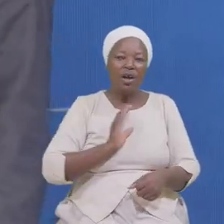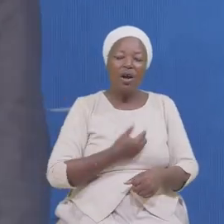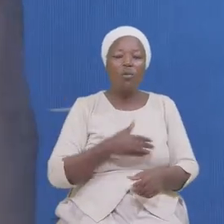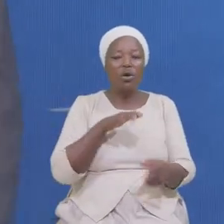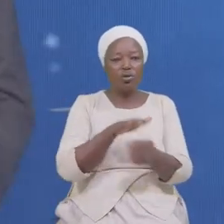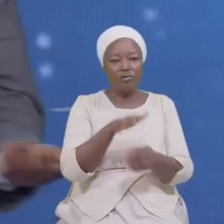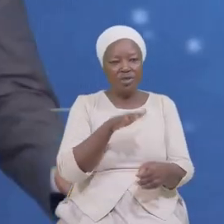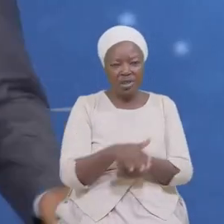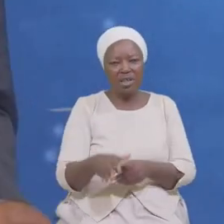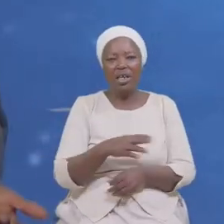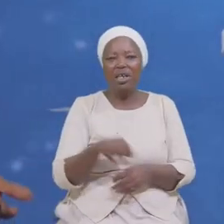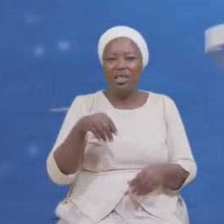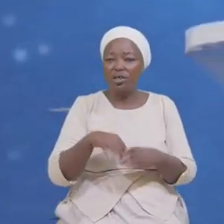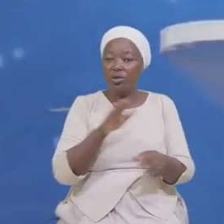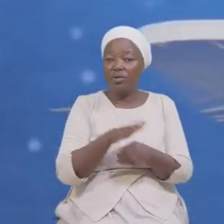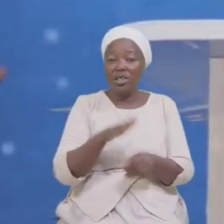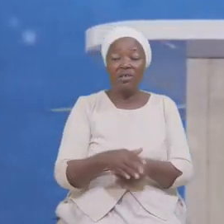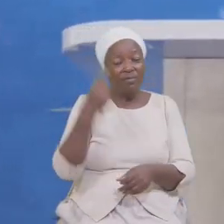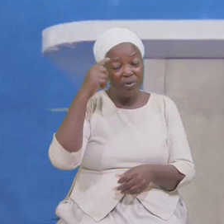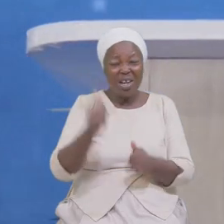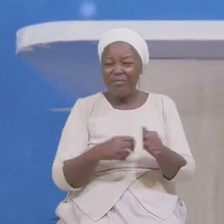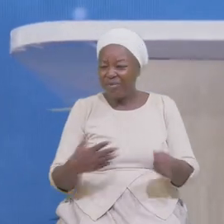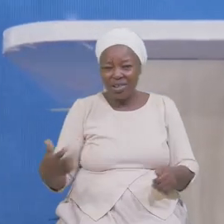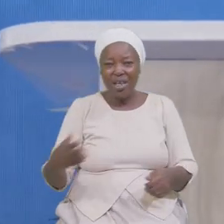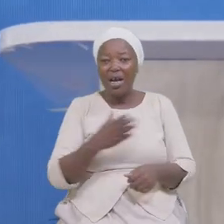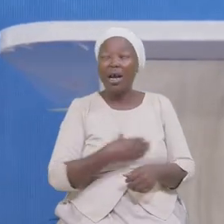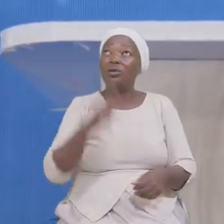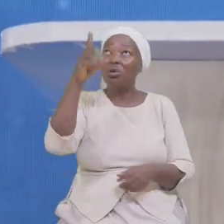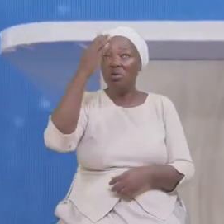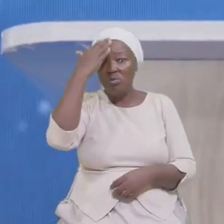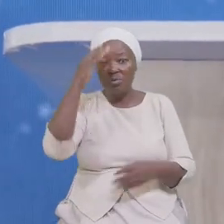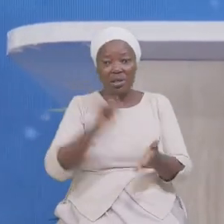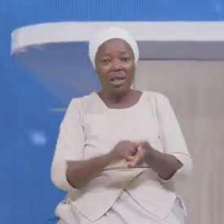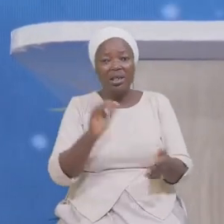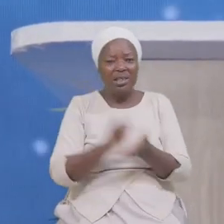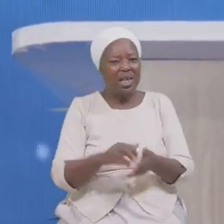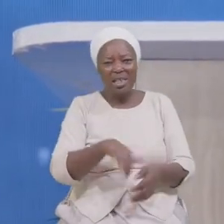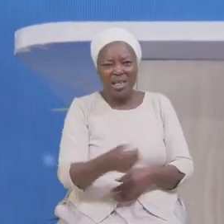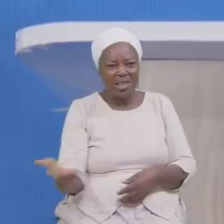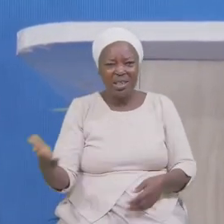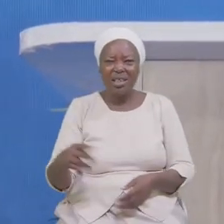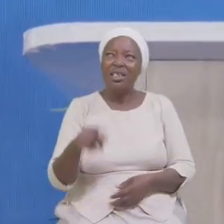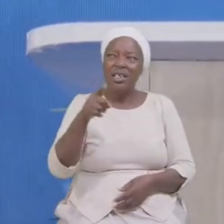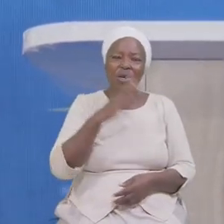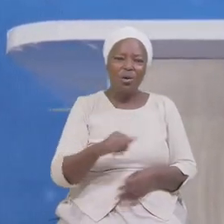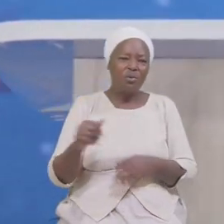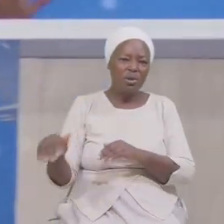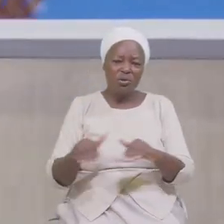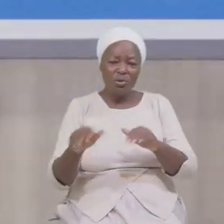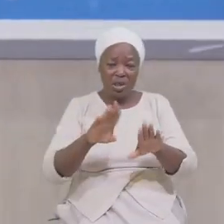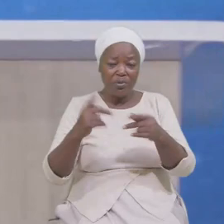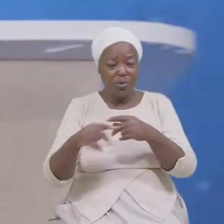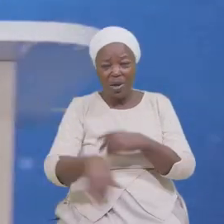Is sufficient for everything. And God knew that anything he will channel to anyone,